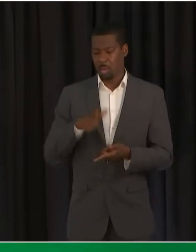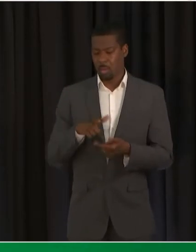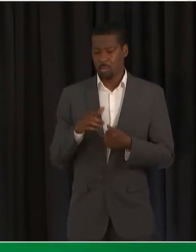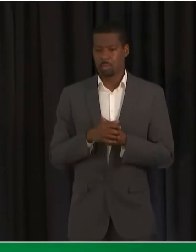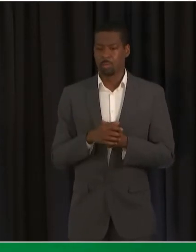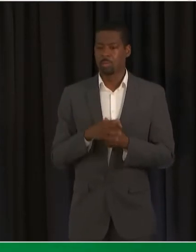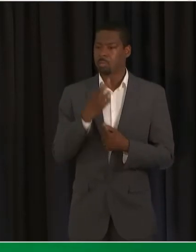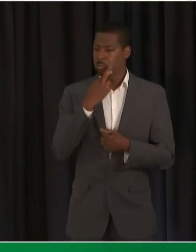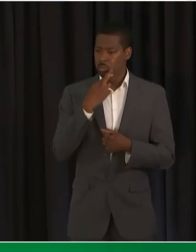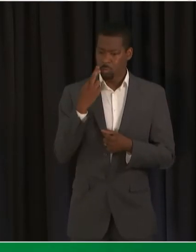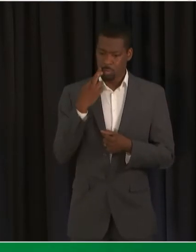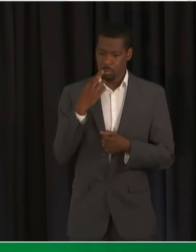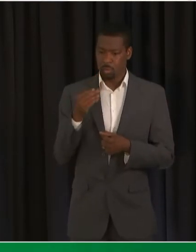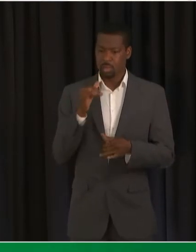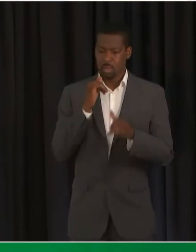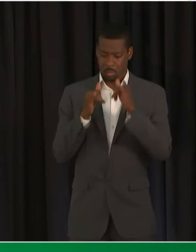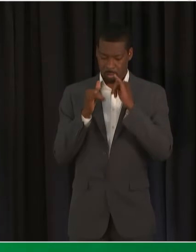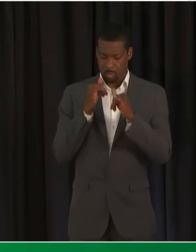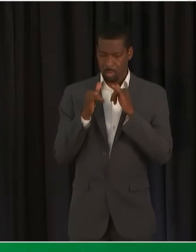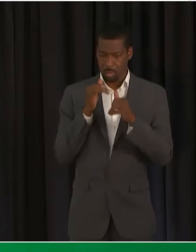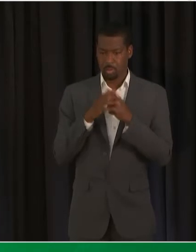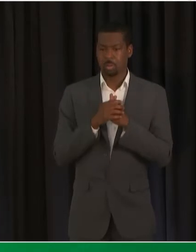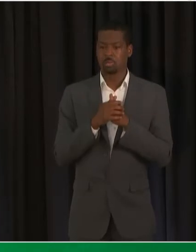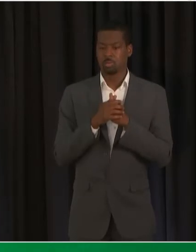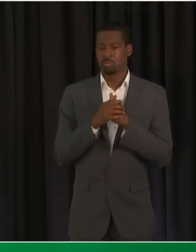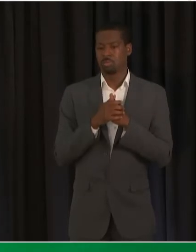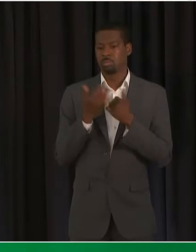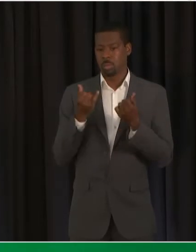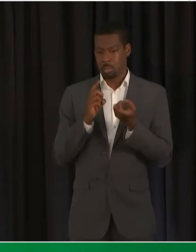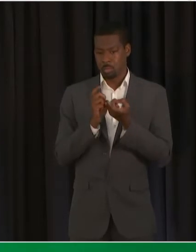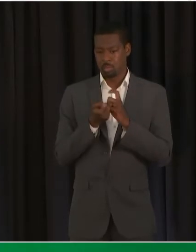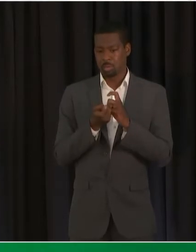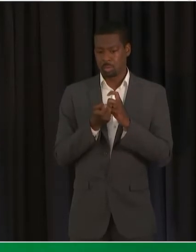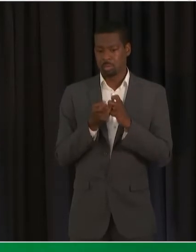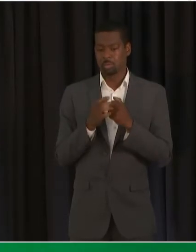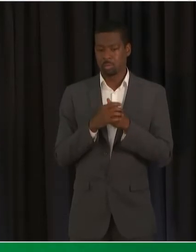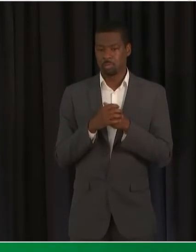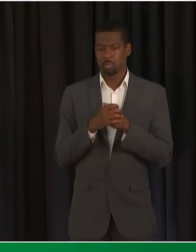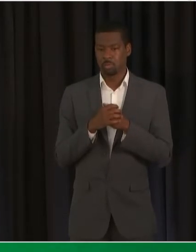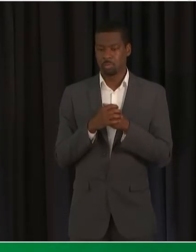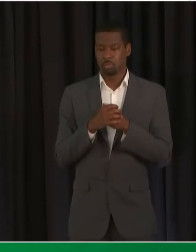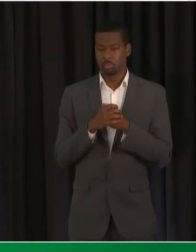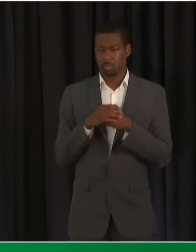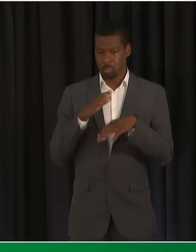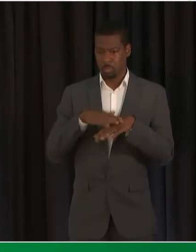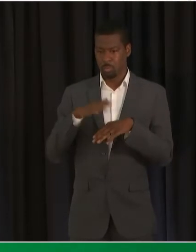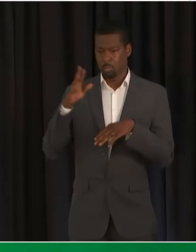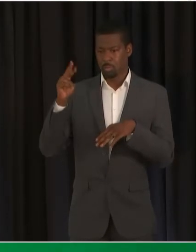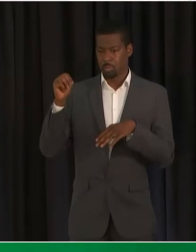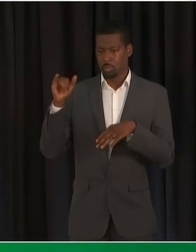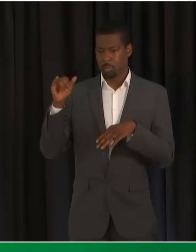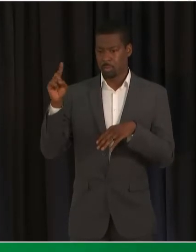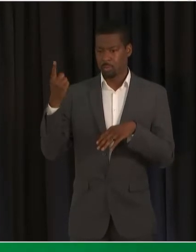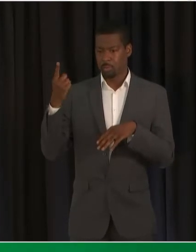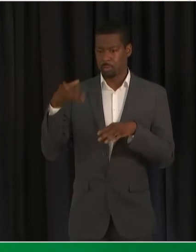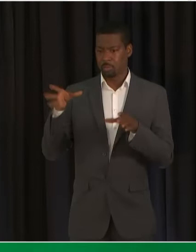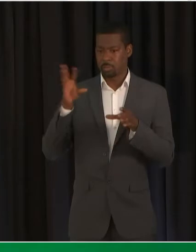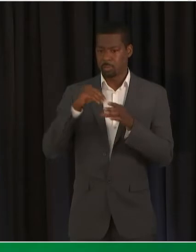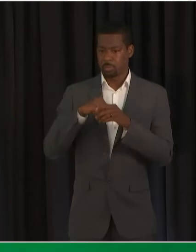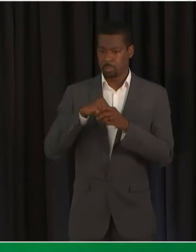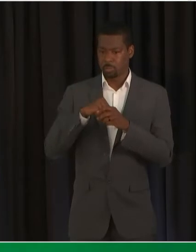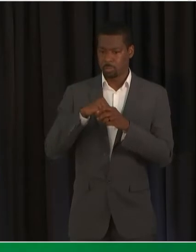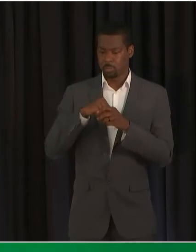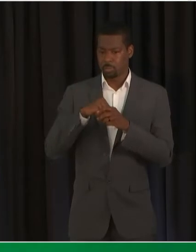lower. Also, restaurants and bars, there are a number of modifications that will be made on May 1,